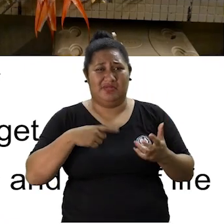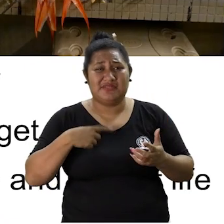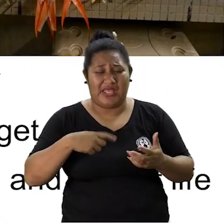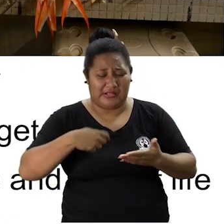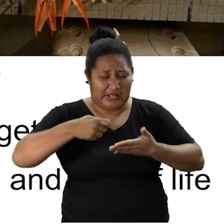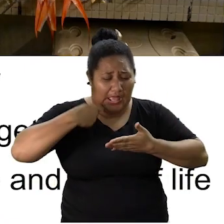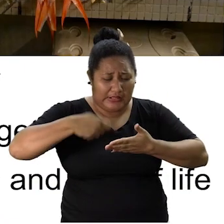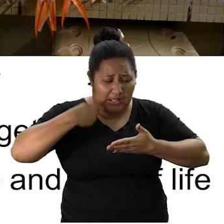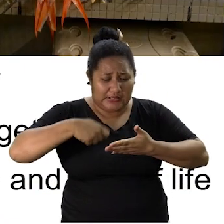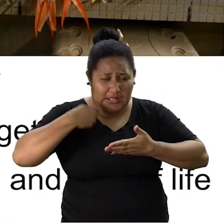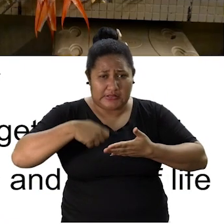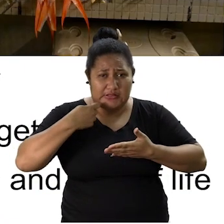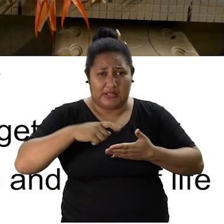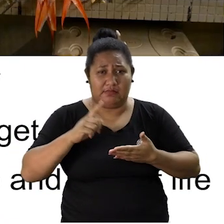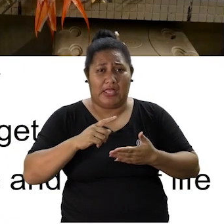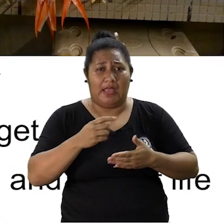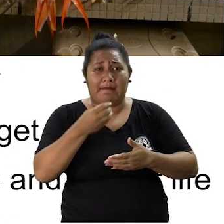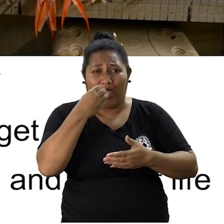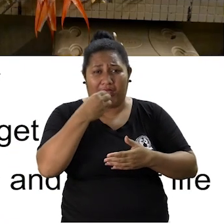nei tu aisa.